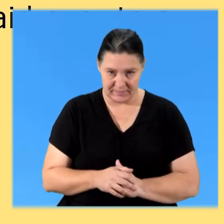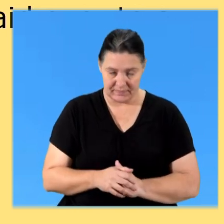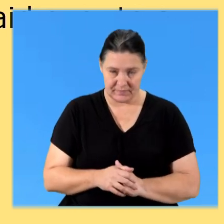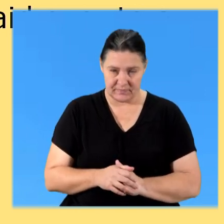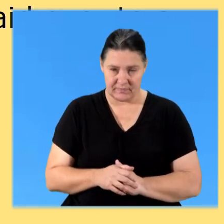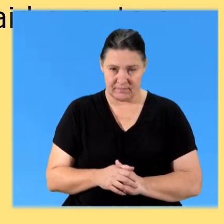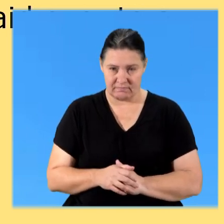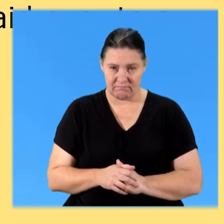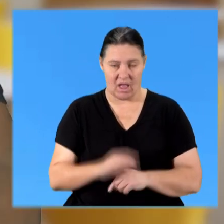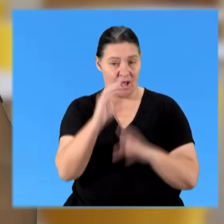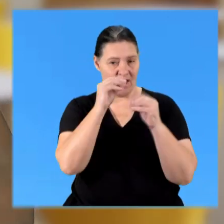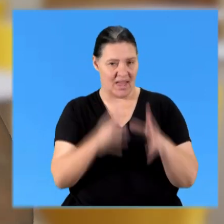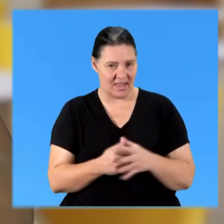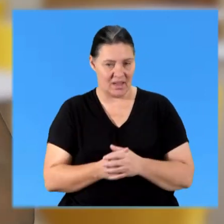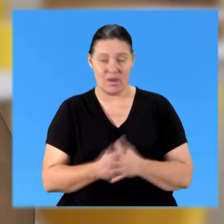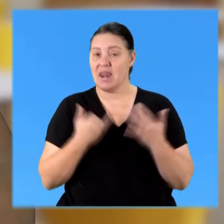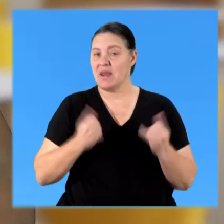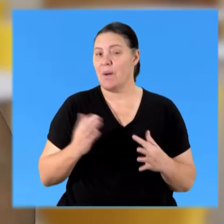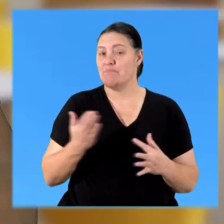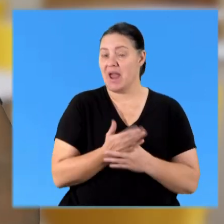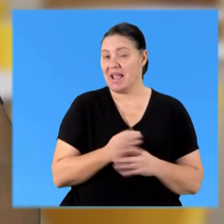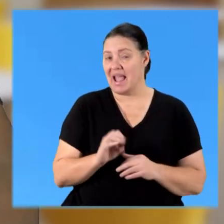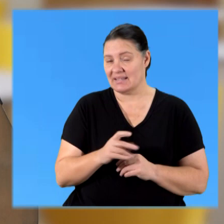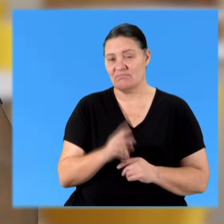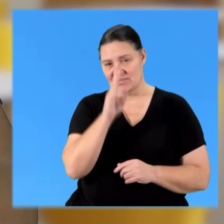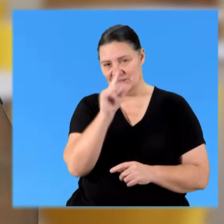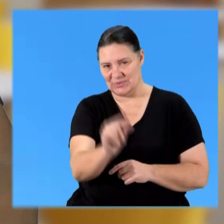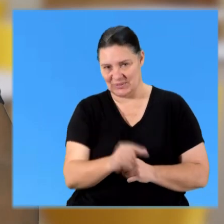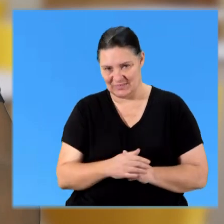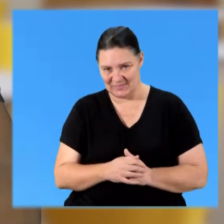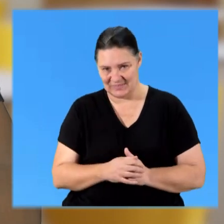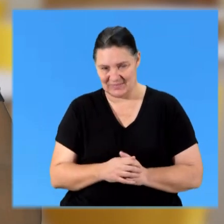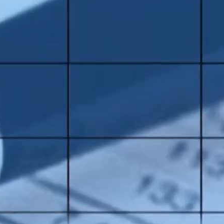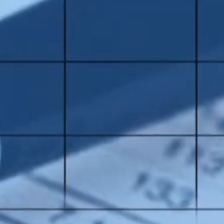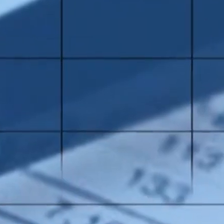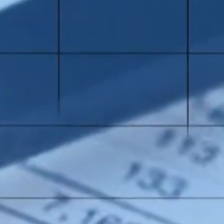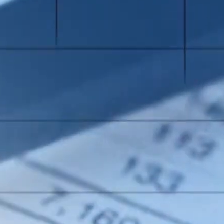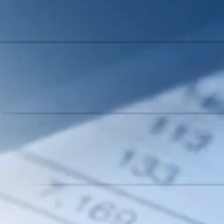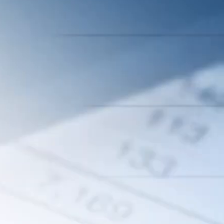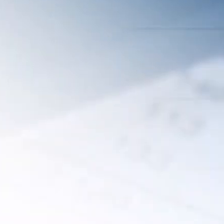fund. Dear learners, we are going to go for an ad break, and I will see you shortly.